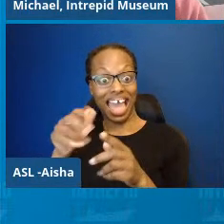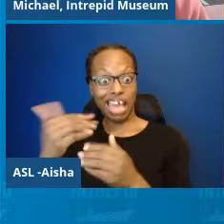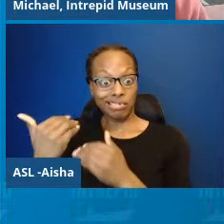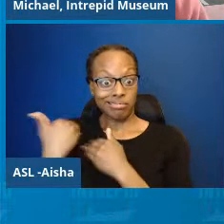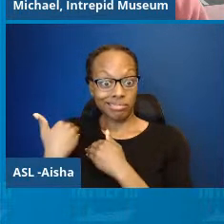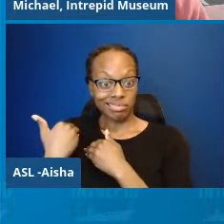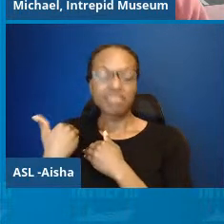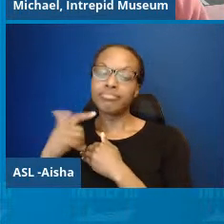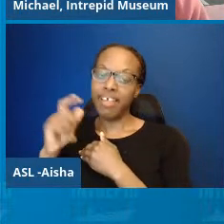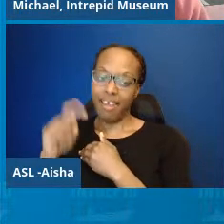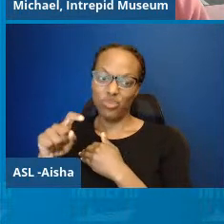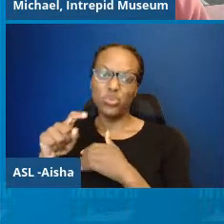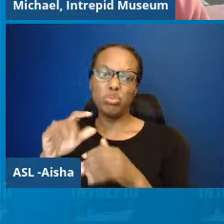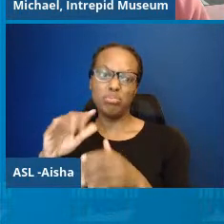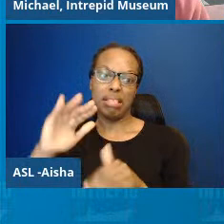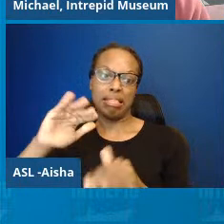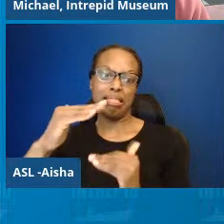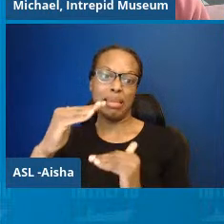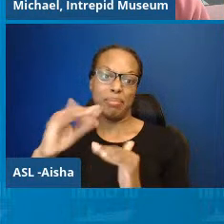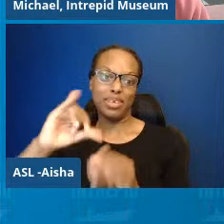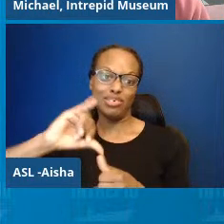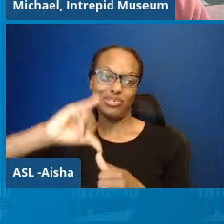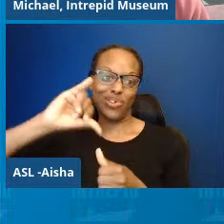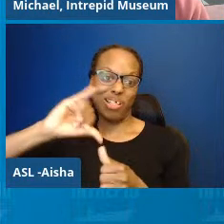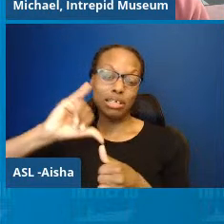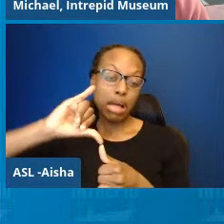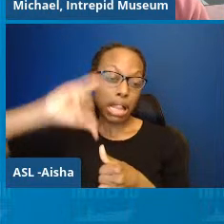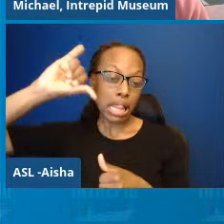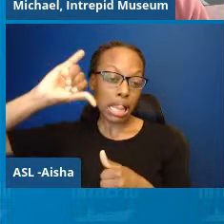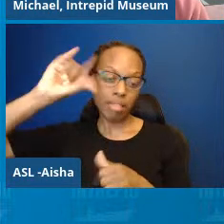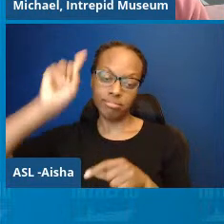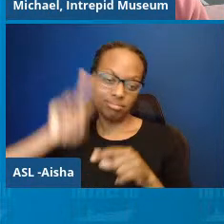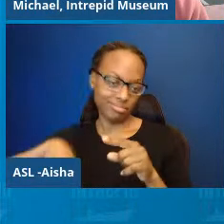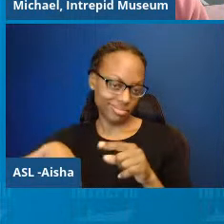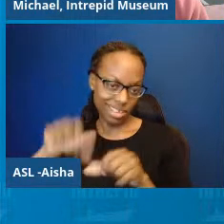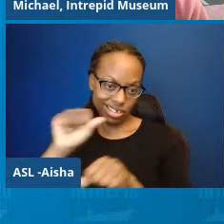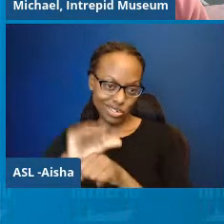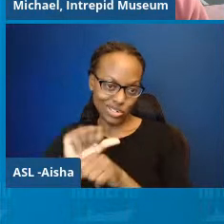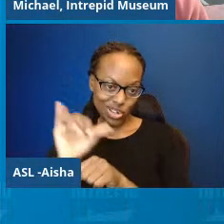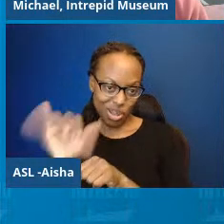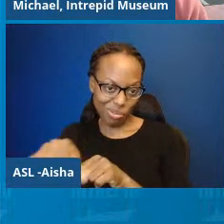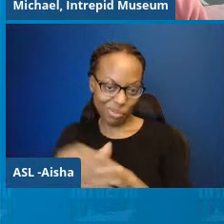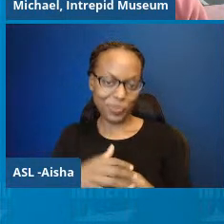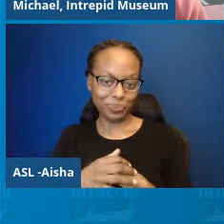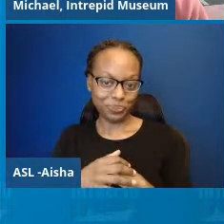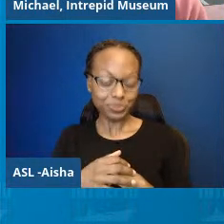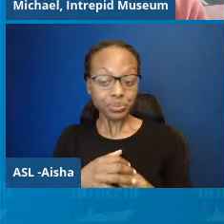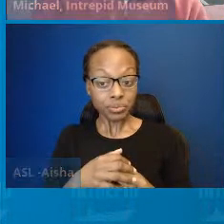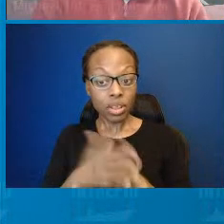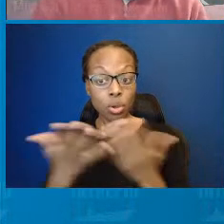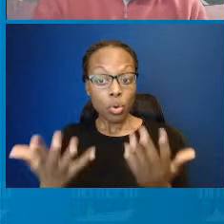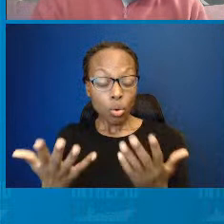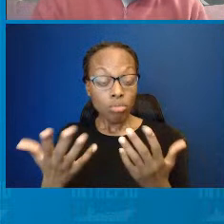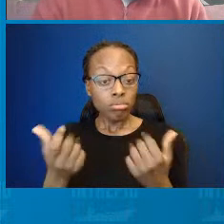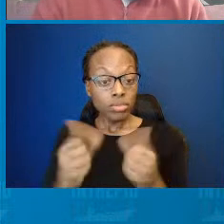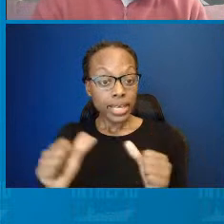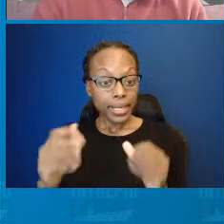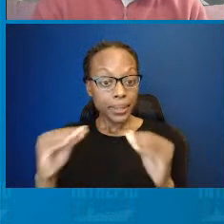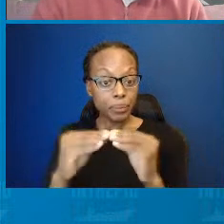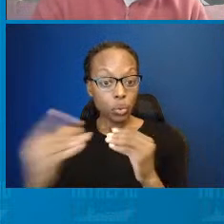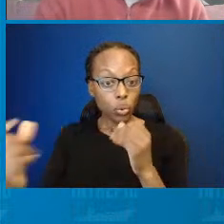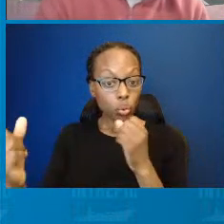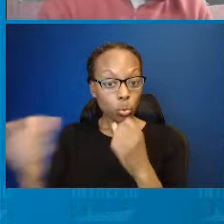Yes, indeed. All right. Are there any questions before we go on to talking about some